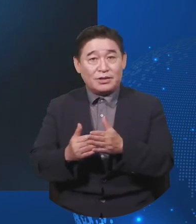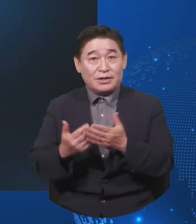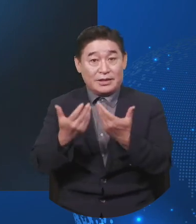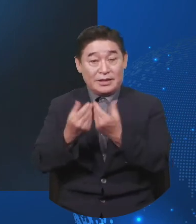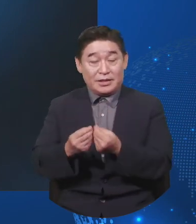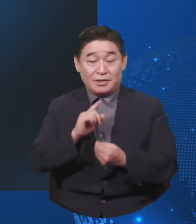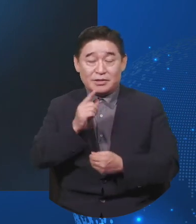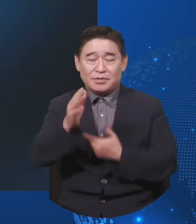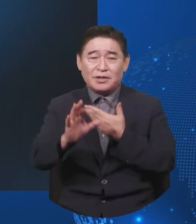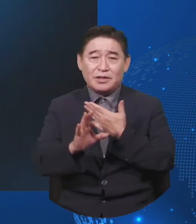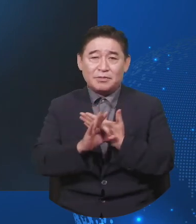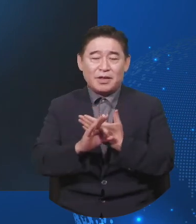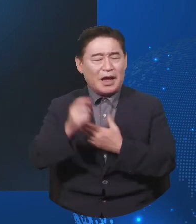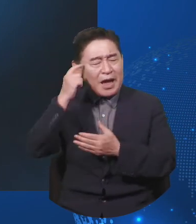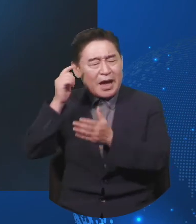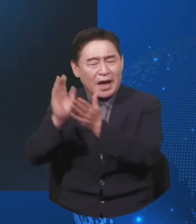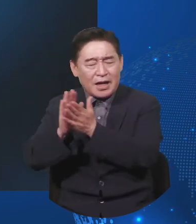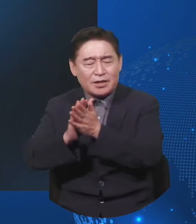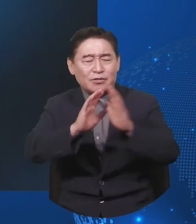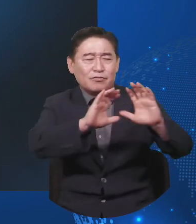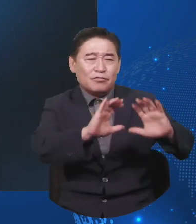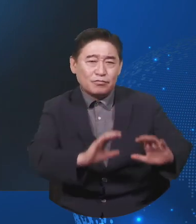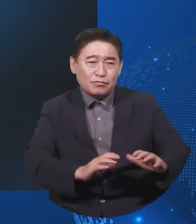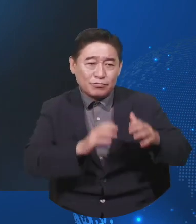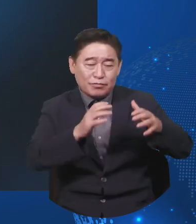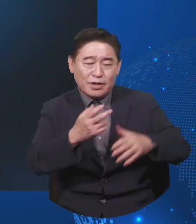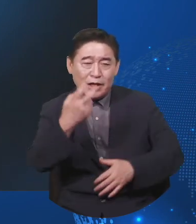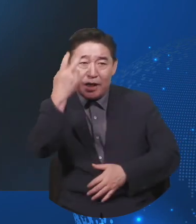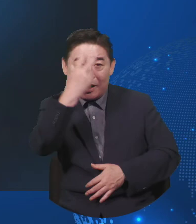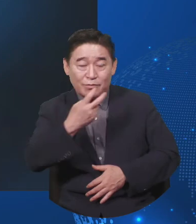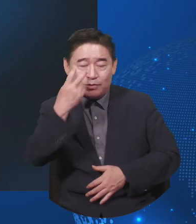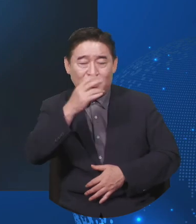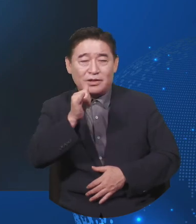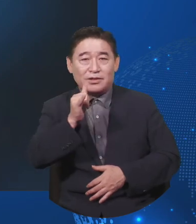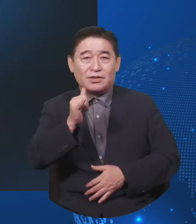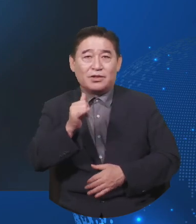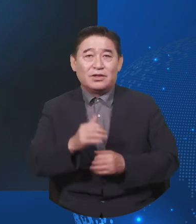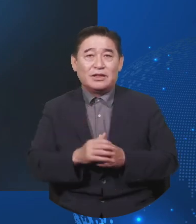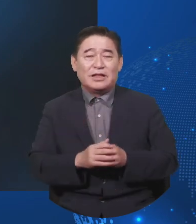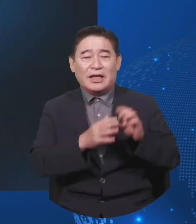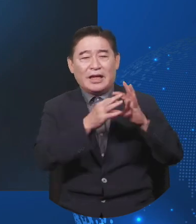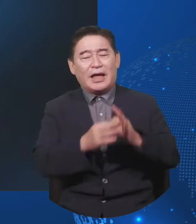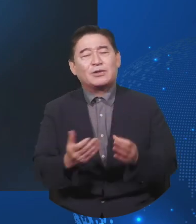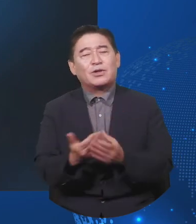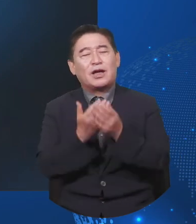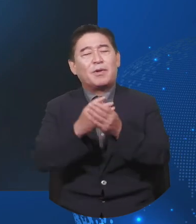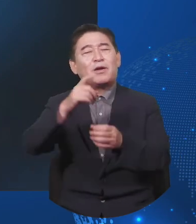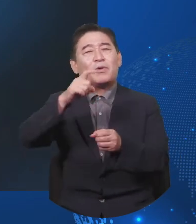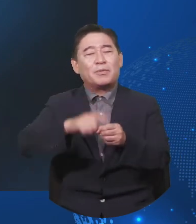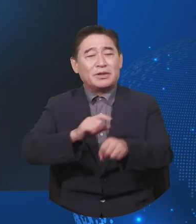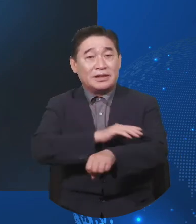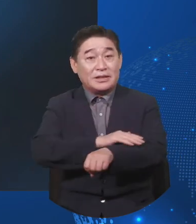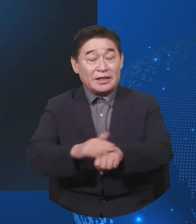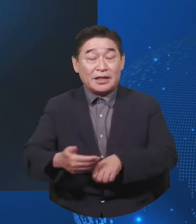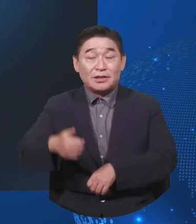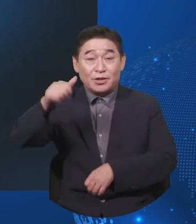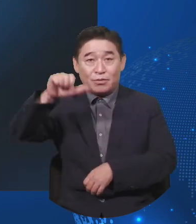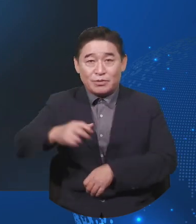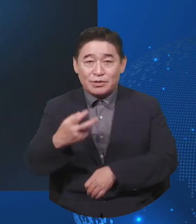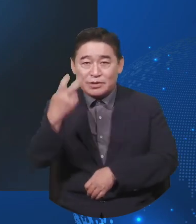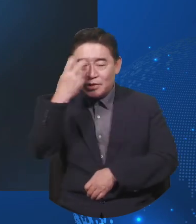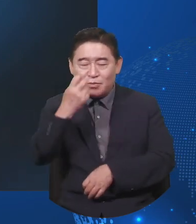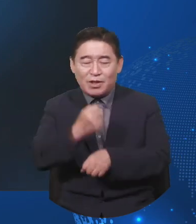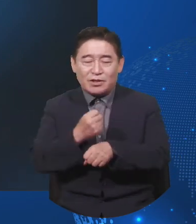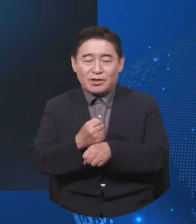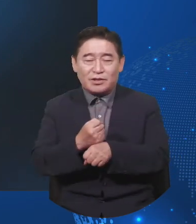Voluntary National Review of Sustainable Development Goals, that is presented as high-level committee, high-level